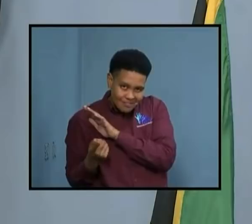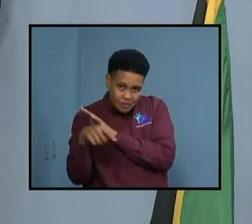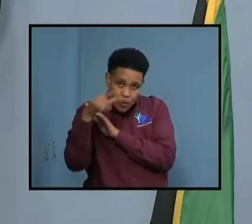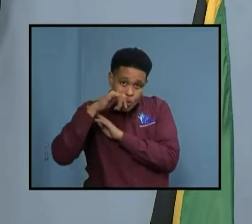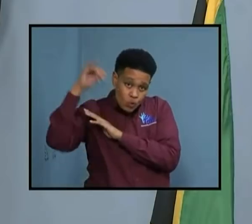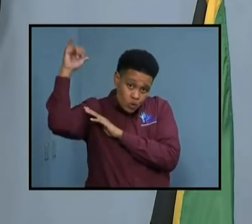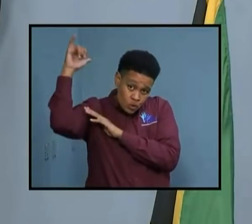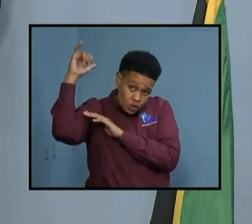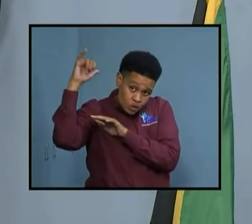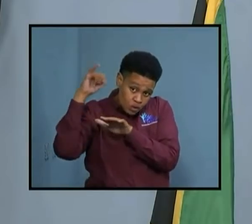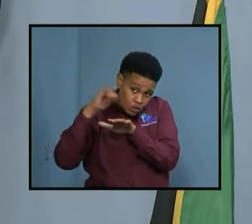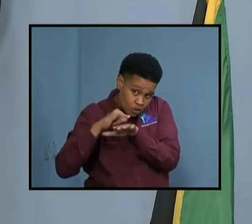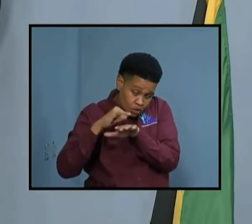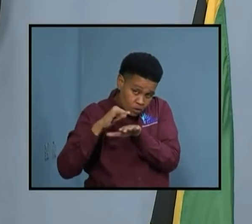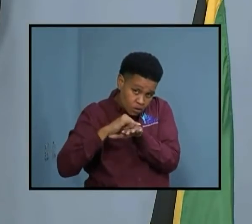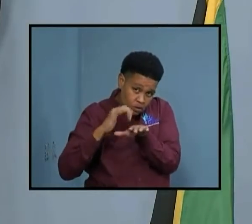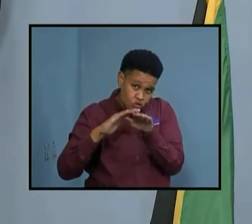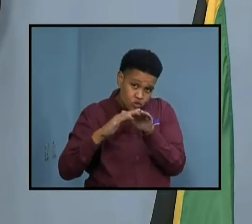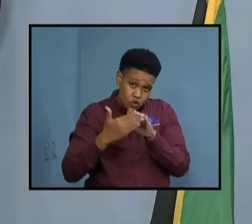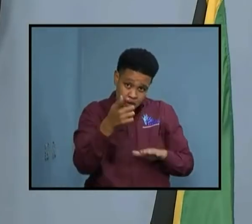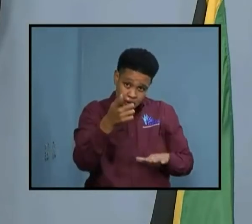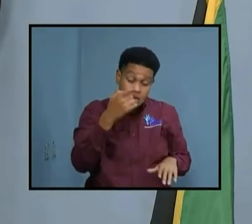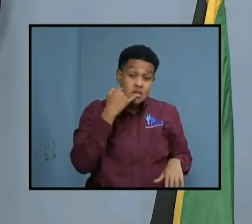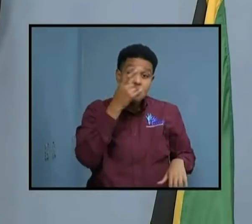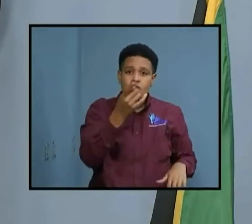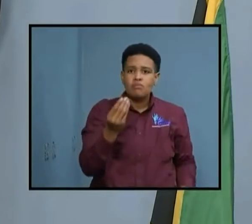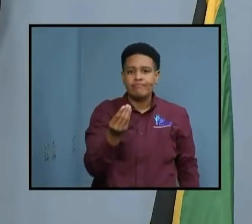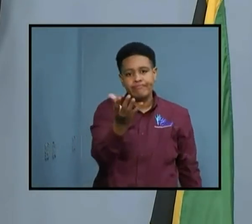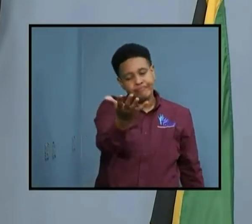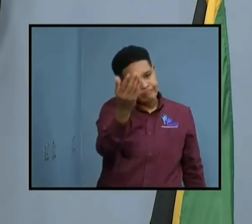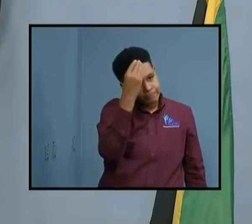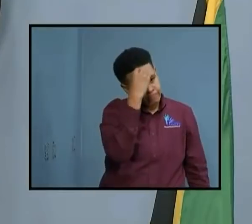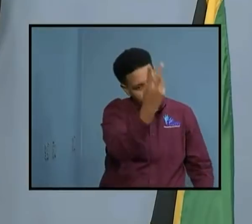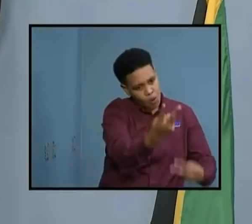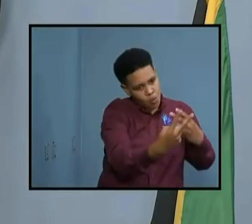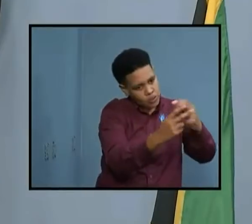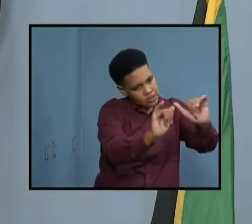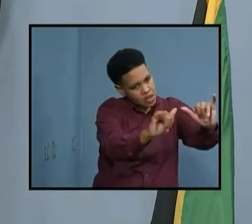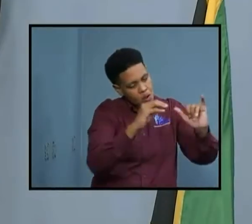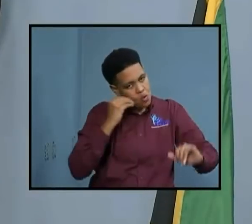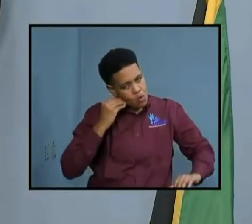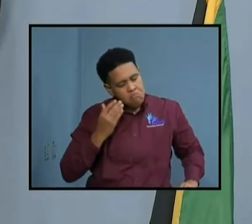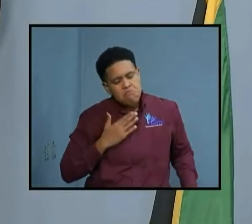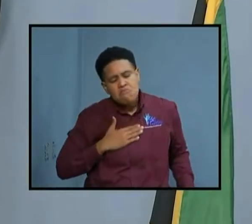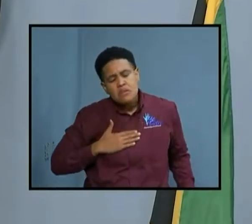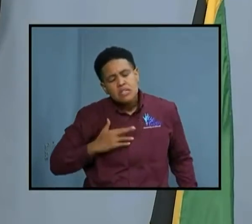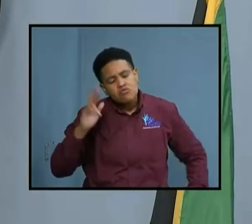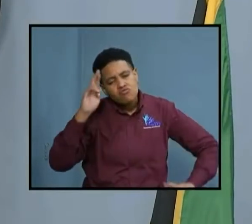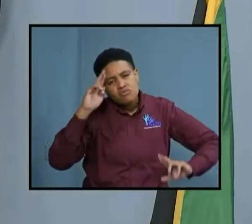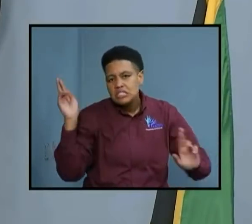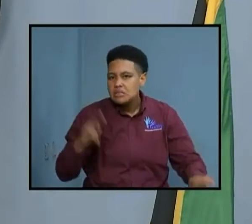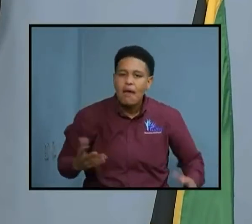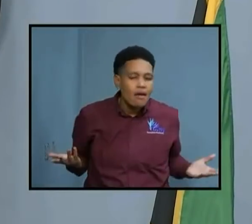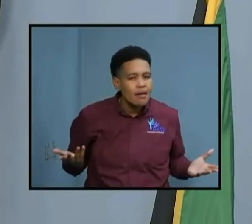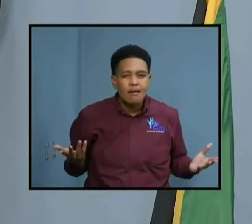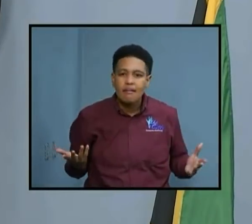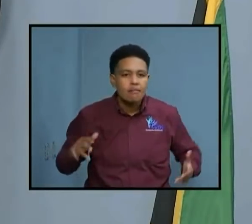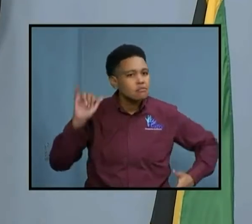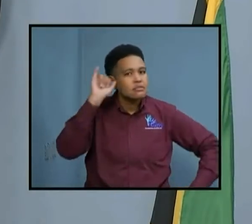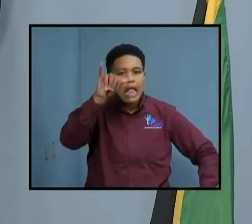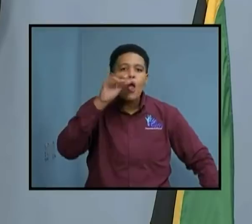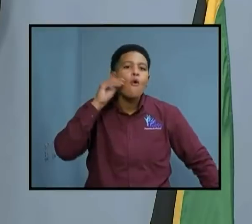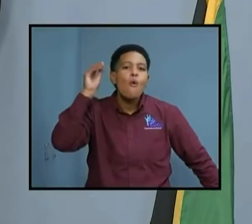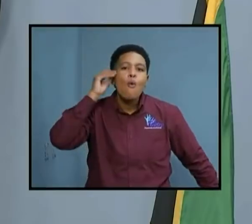coming into the island from overseas, if you have been served with a quarantine order, please respect that order and stay